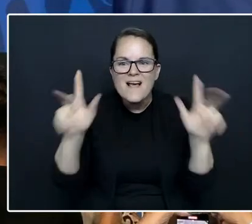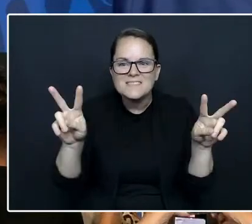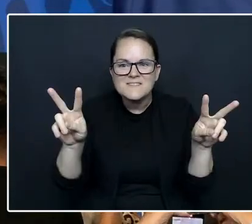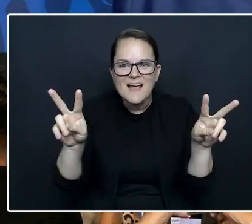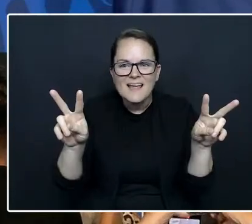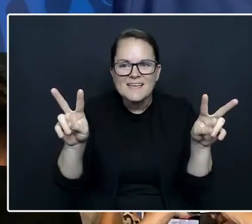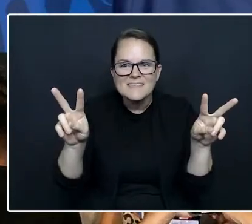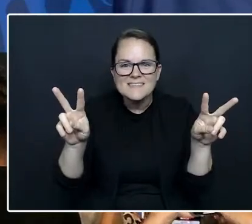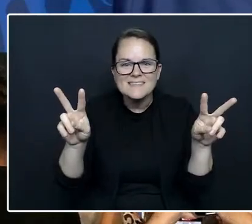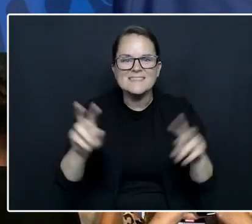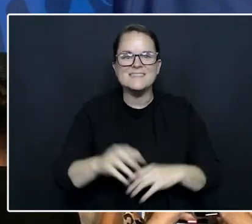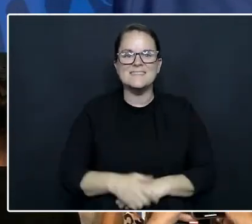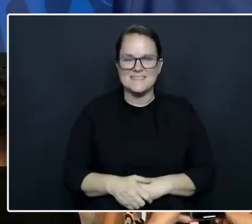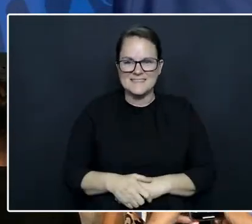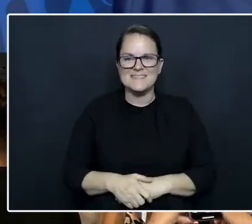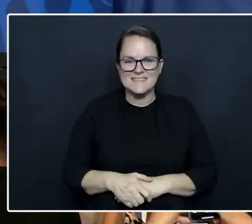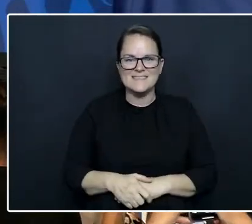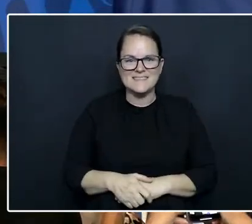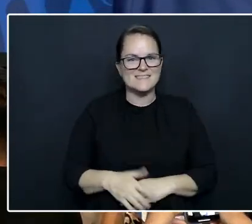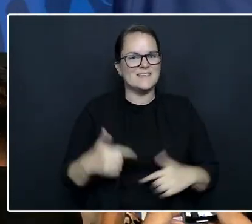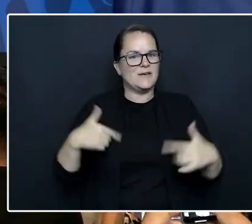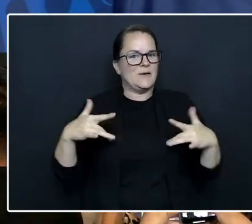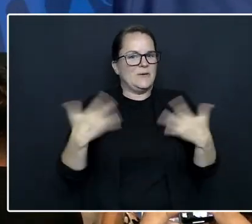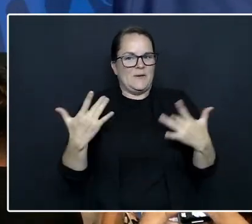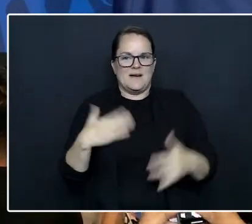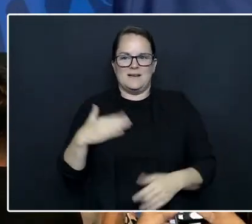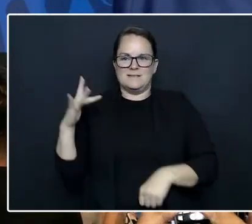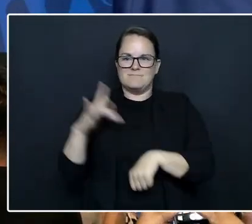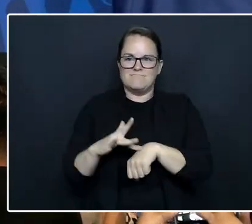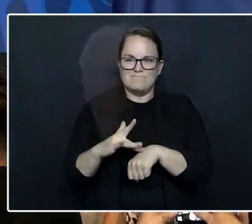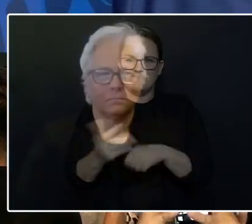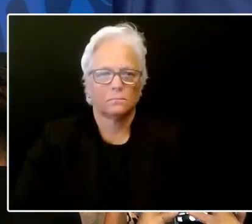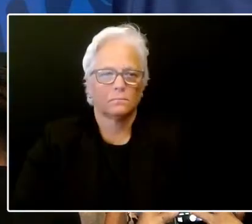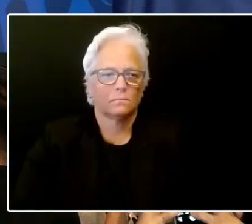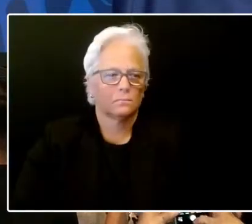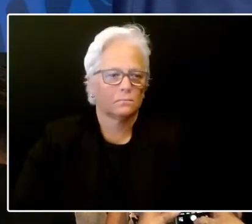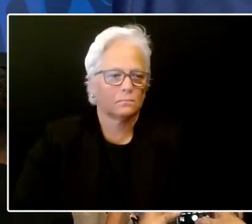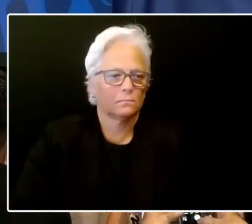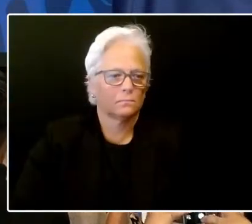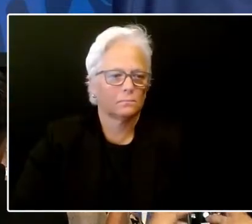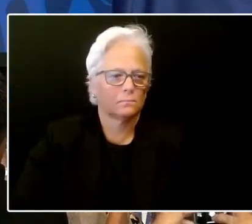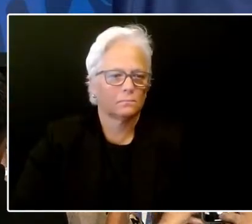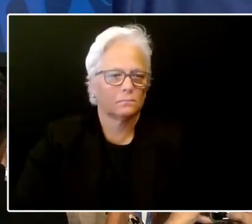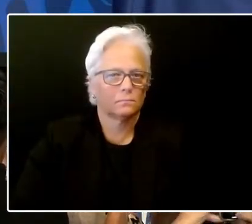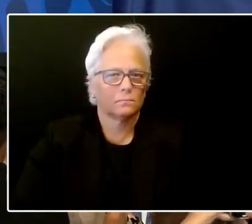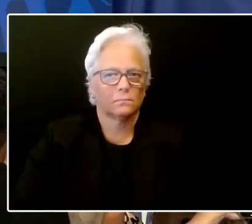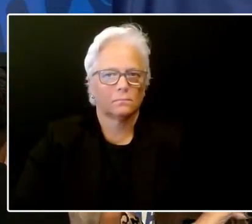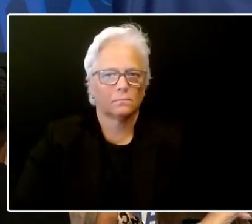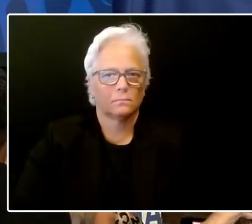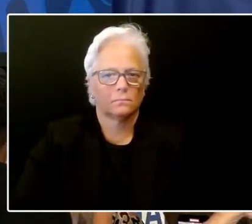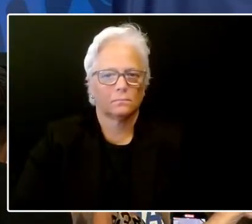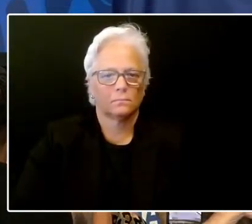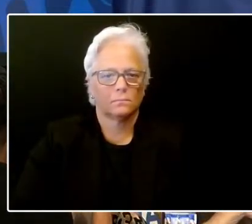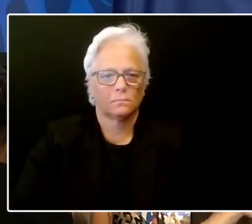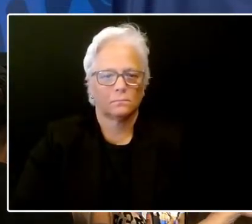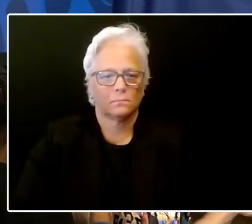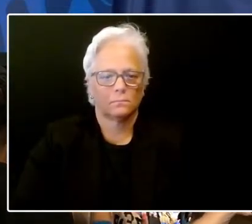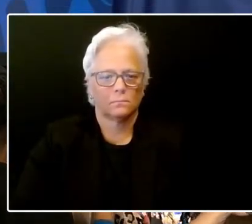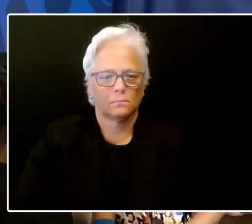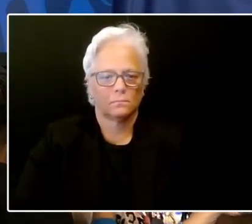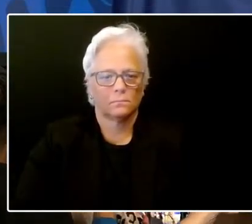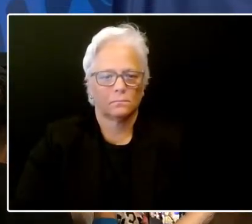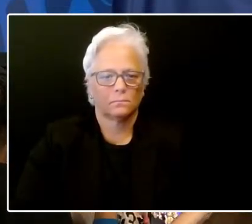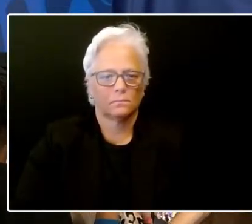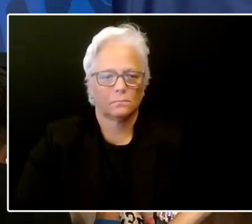Oh, it's good to be back. It's good to be back. 4 more years. 4 more years.